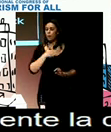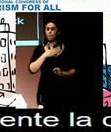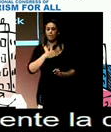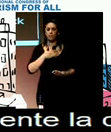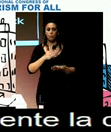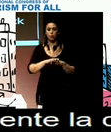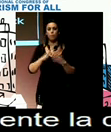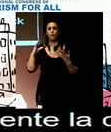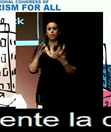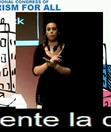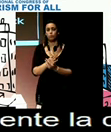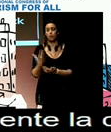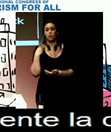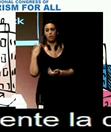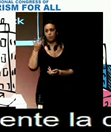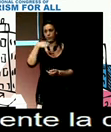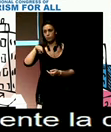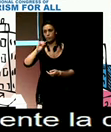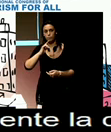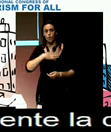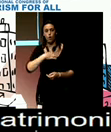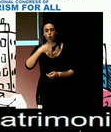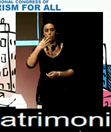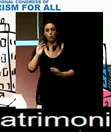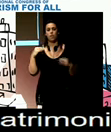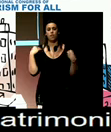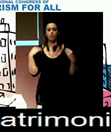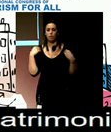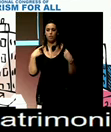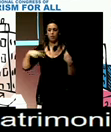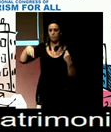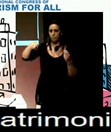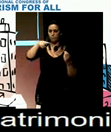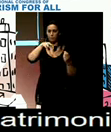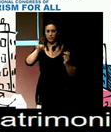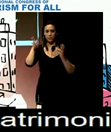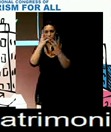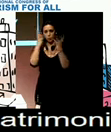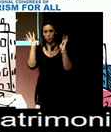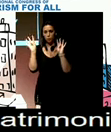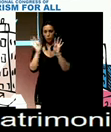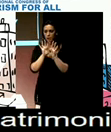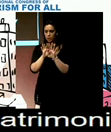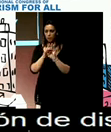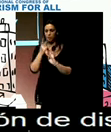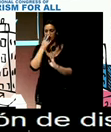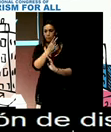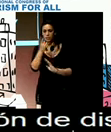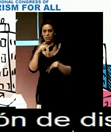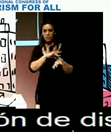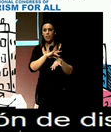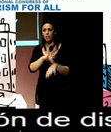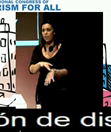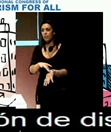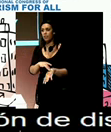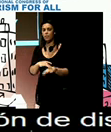Heritage for All. You had the opportunity yesterday to enjoy a walk along the city